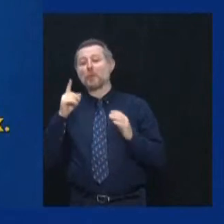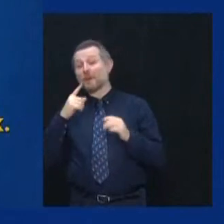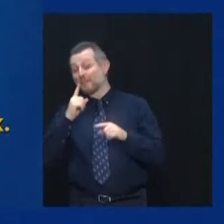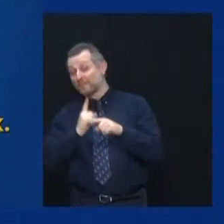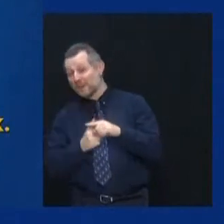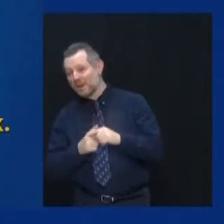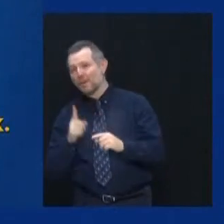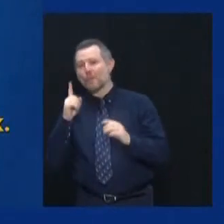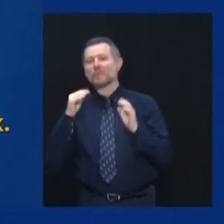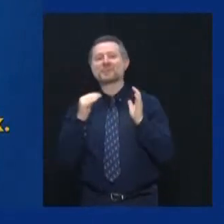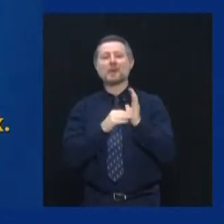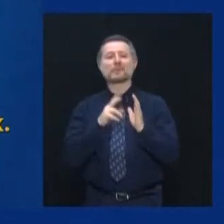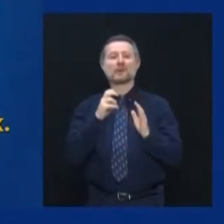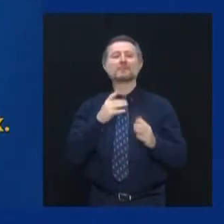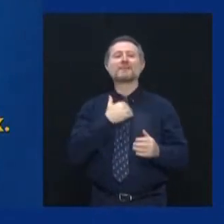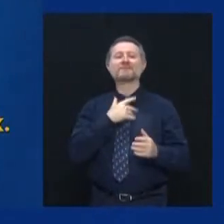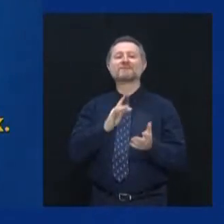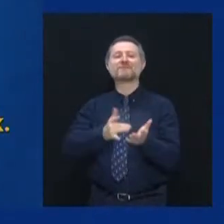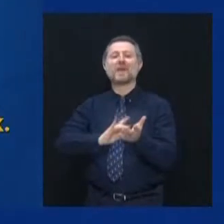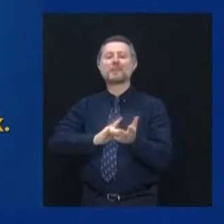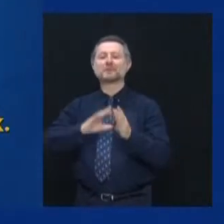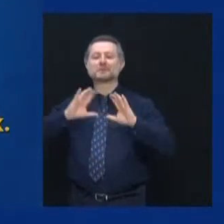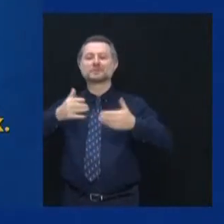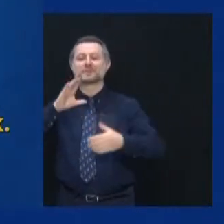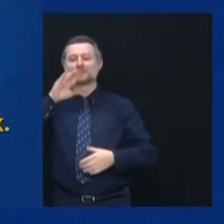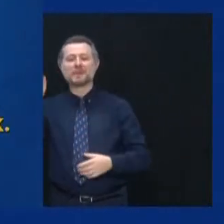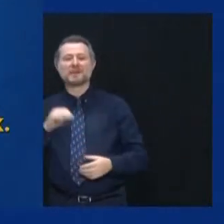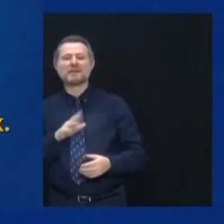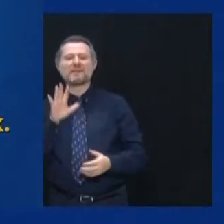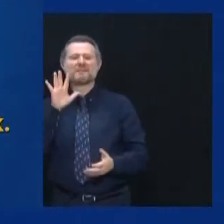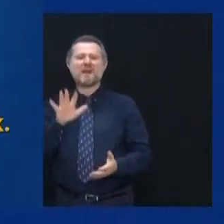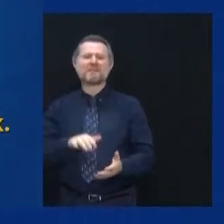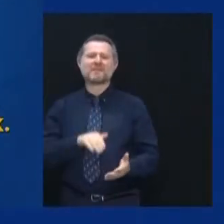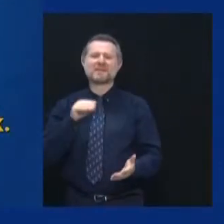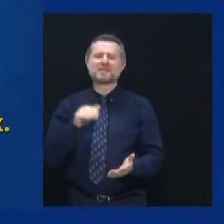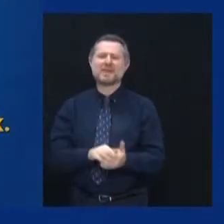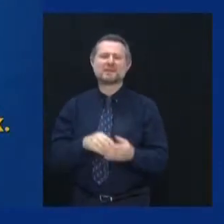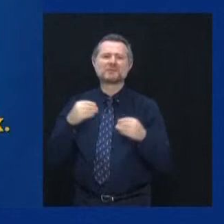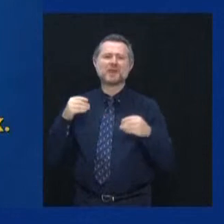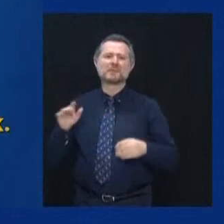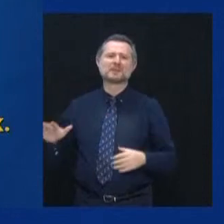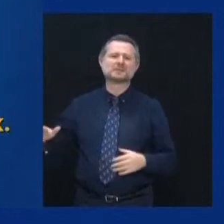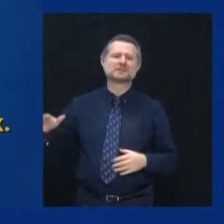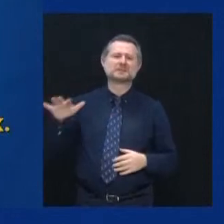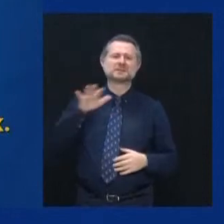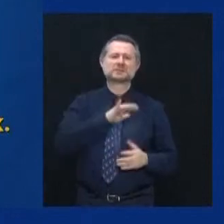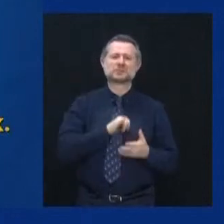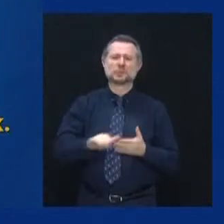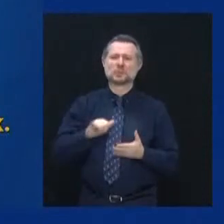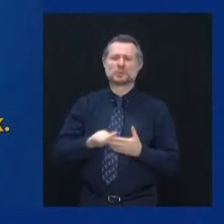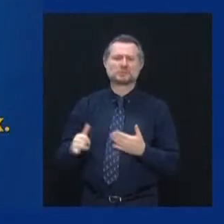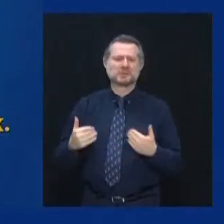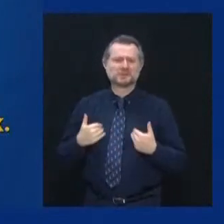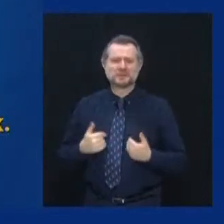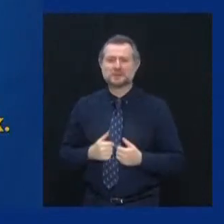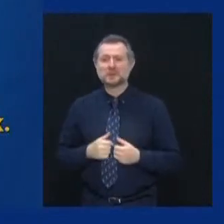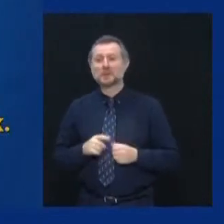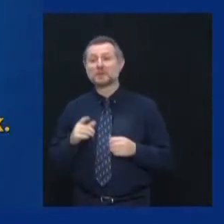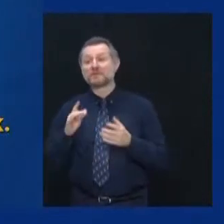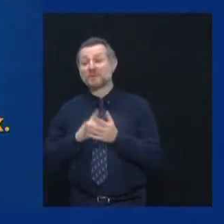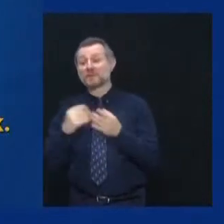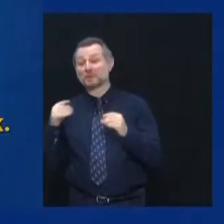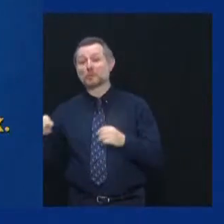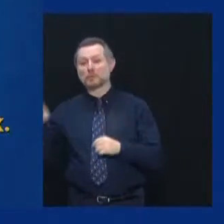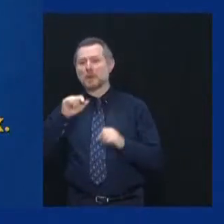the pharmacy network. There are 5,000 pharmacies in the state of New York. Pharmacies distribute the